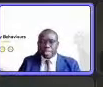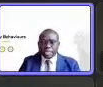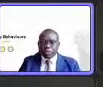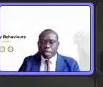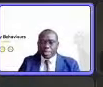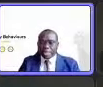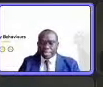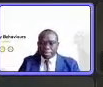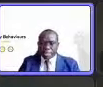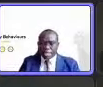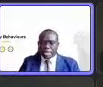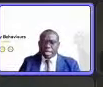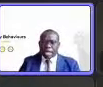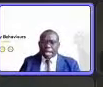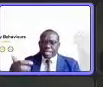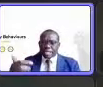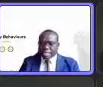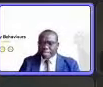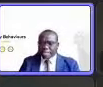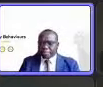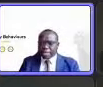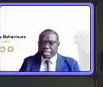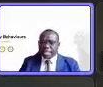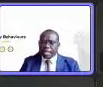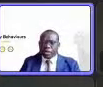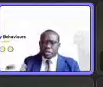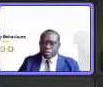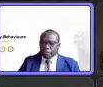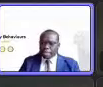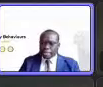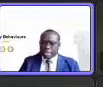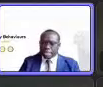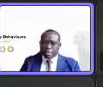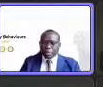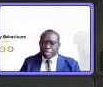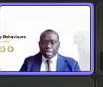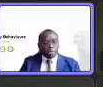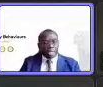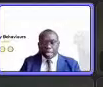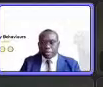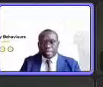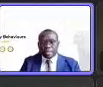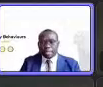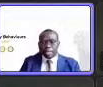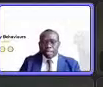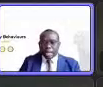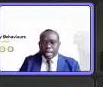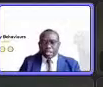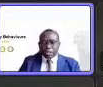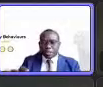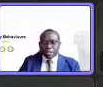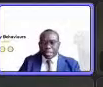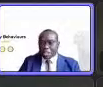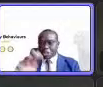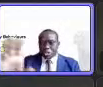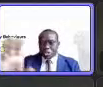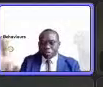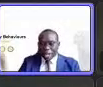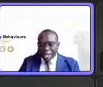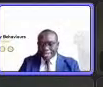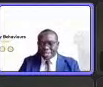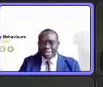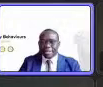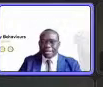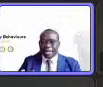good thing with what is actually happening in Durban, land tenure safeguards and inclusive settlement policy. And we cannot really exhaust on the issues